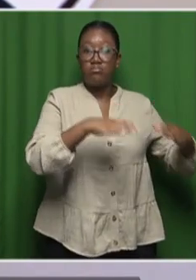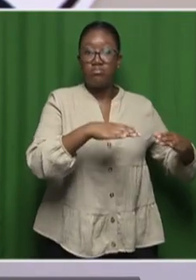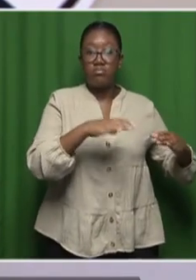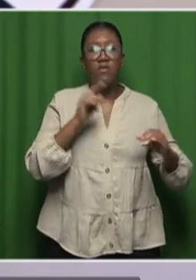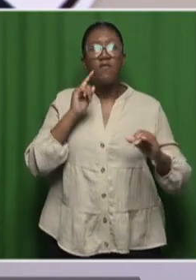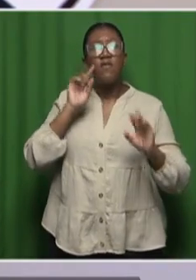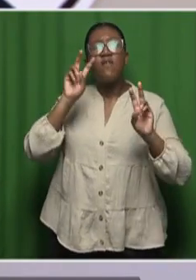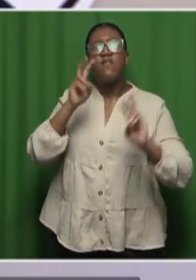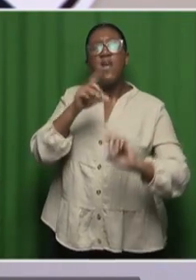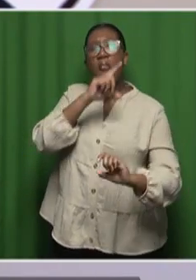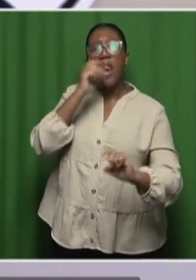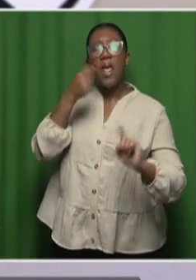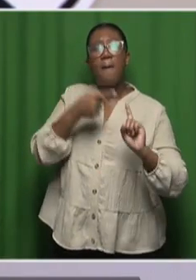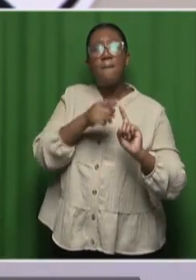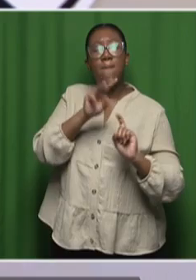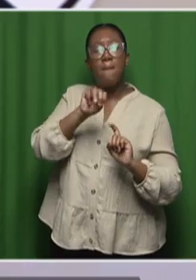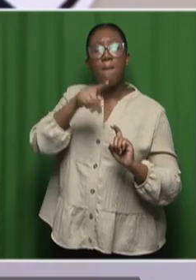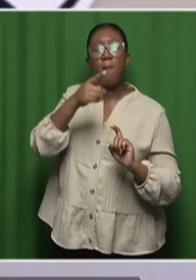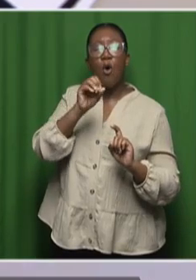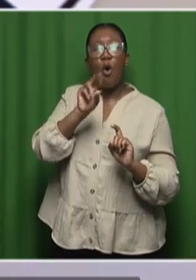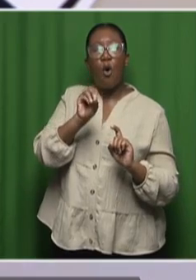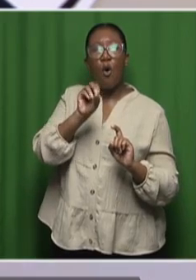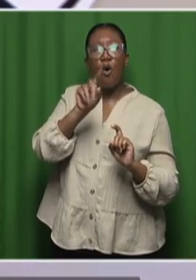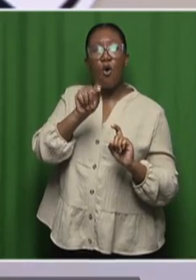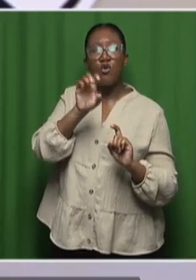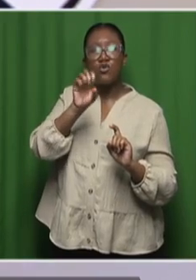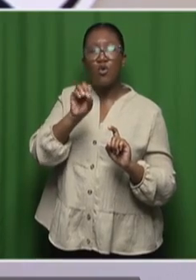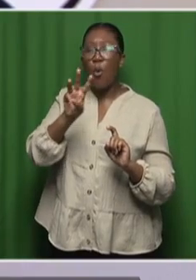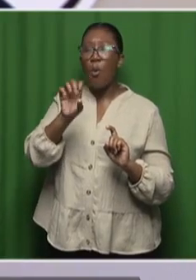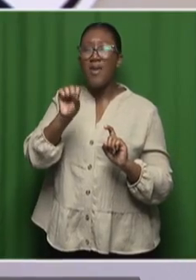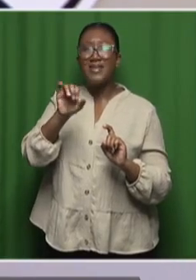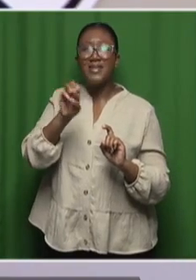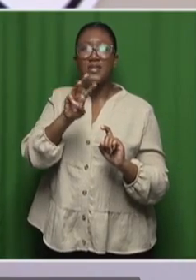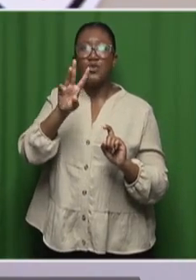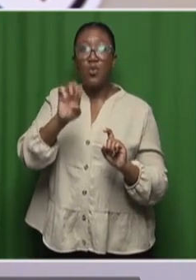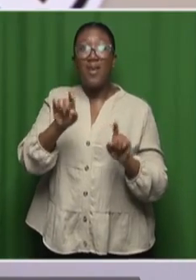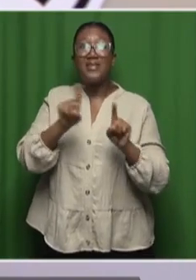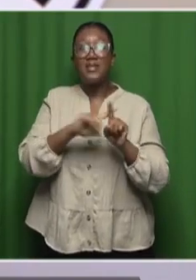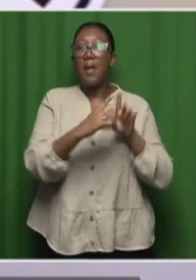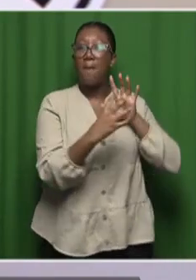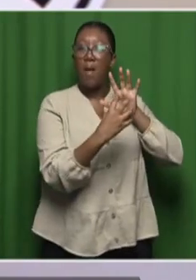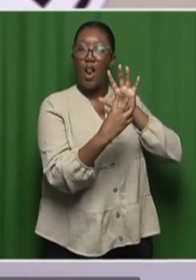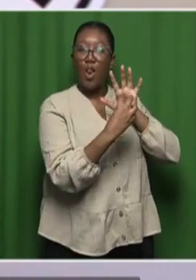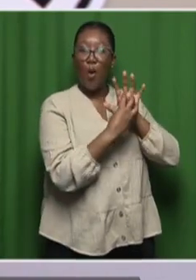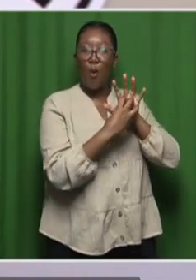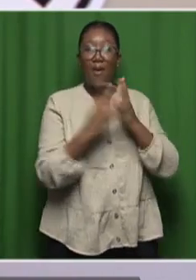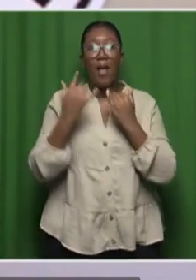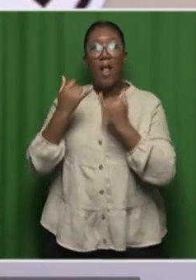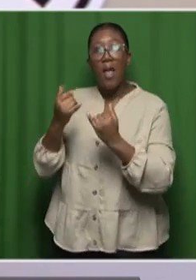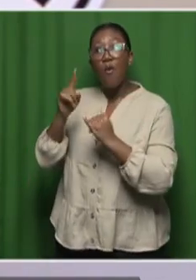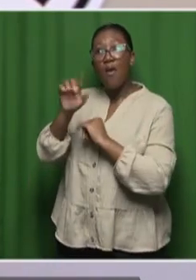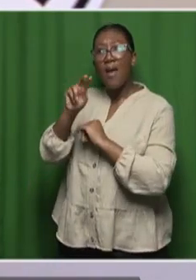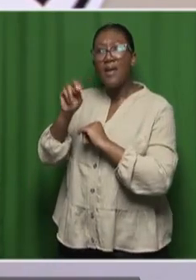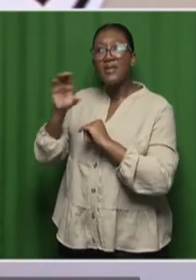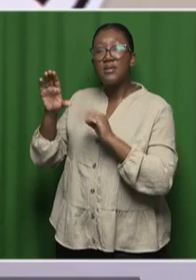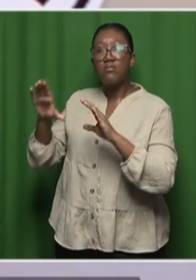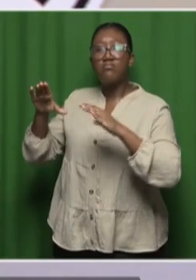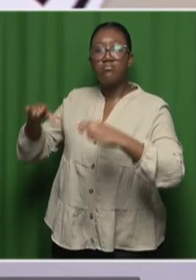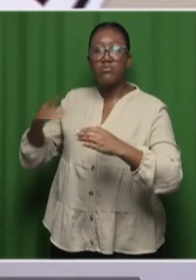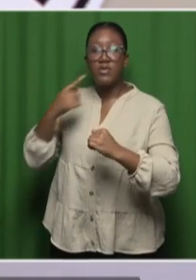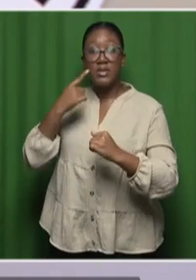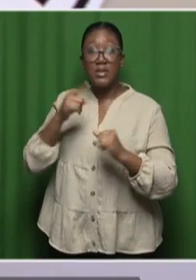name uMkhonto weSizwe and the logo. The ANC says it is a matter of public interest that any voter confusion caused